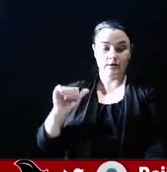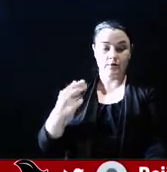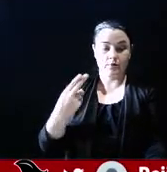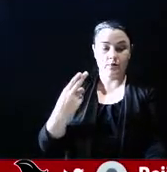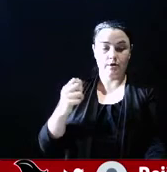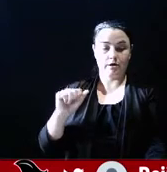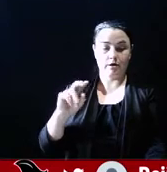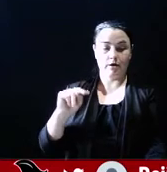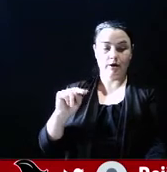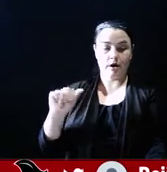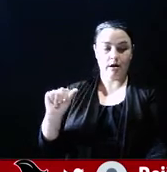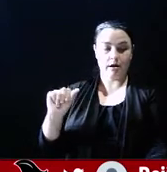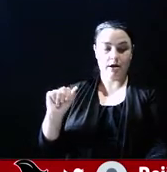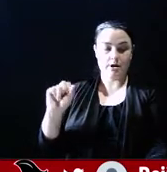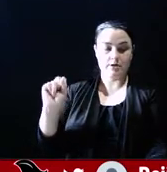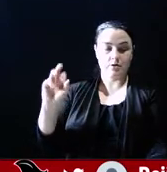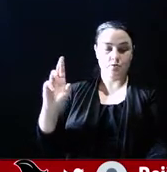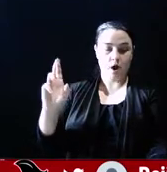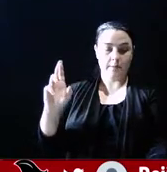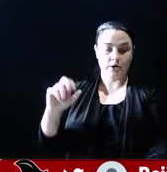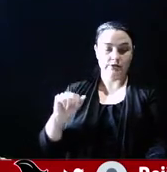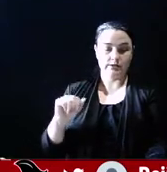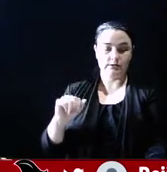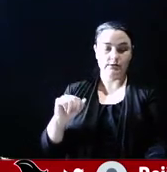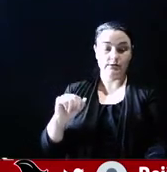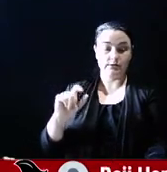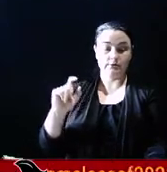Rihanna Santana Roberts.